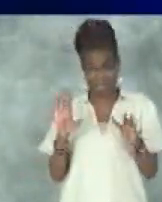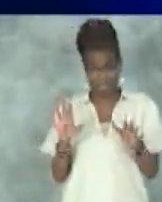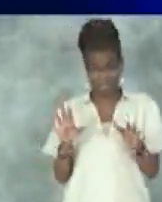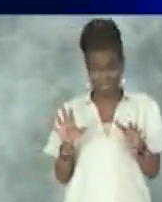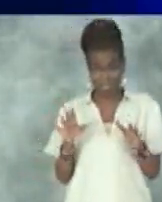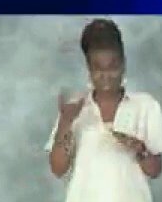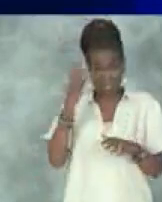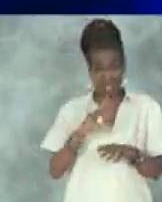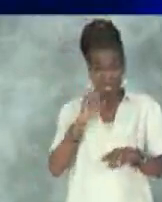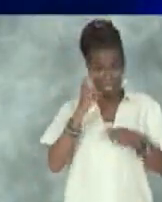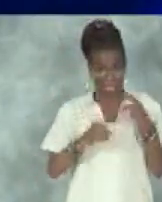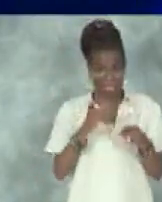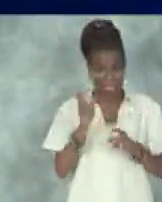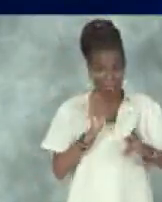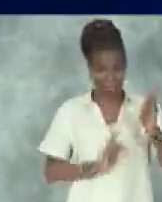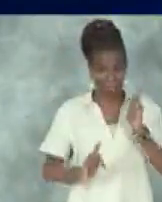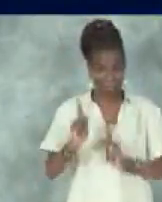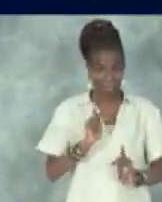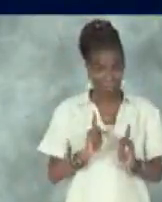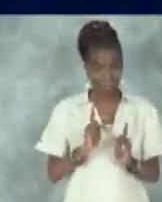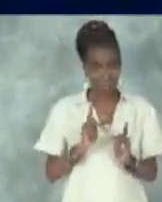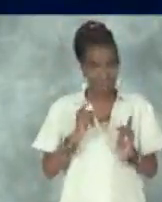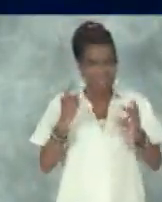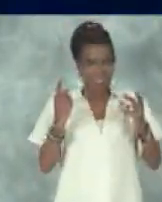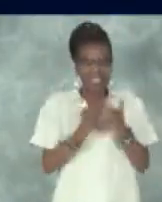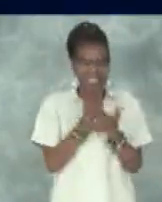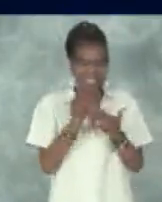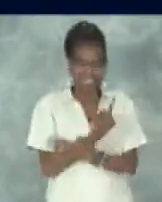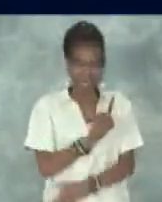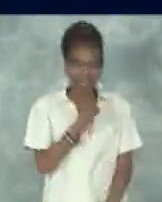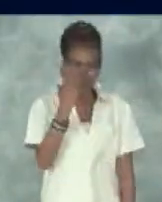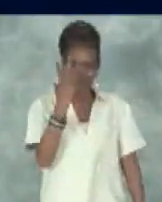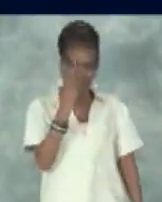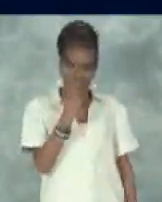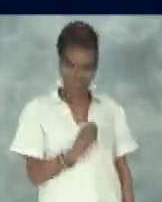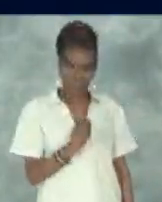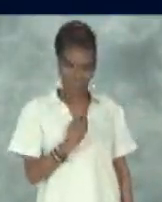there's something attractive about just being confident.